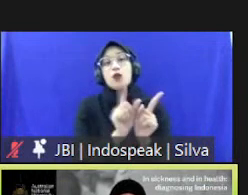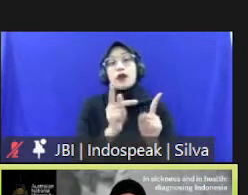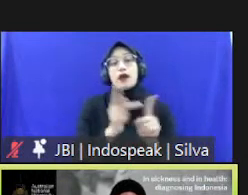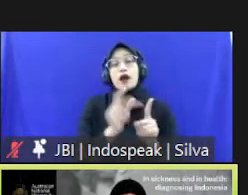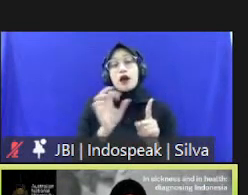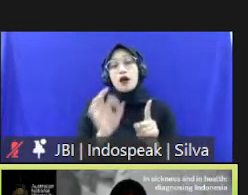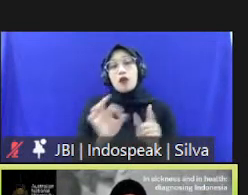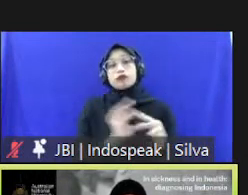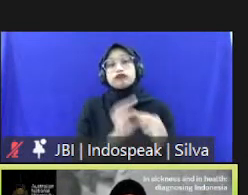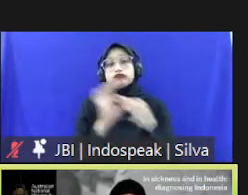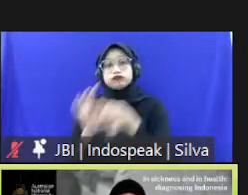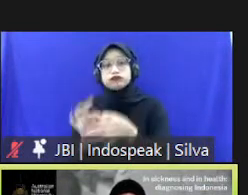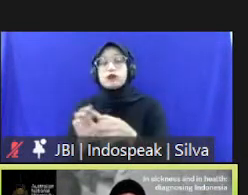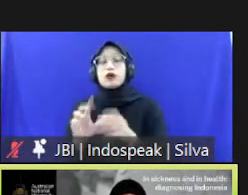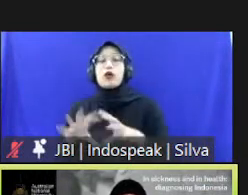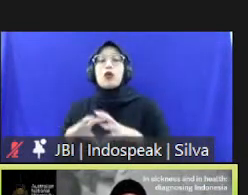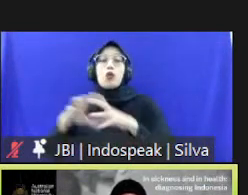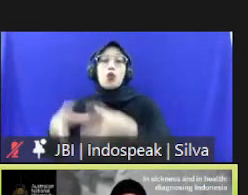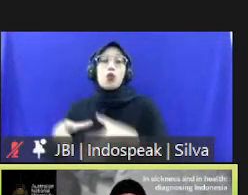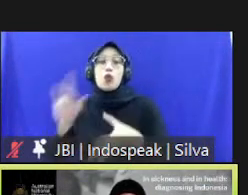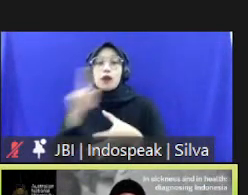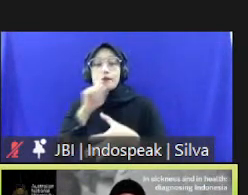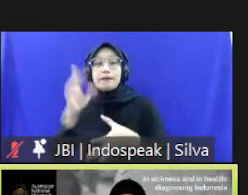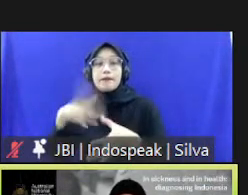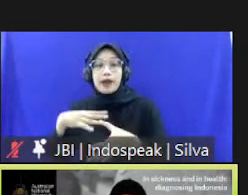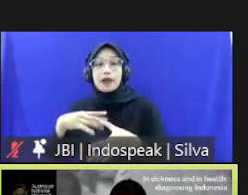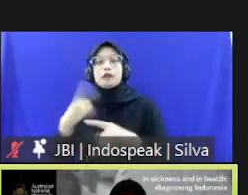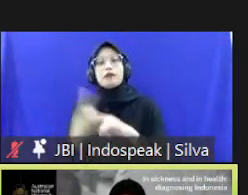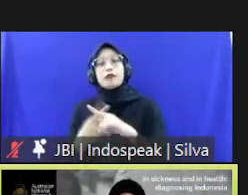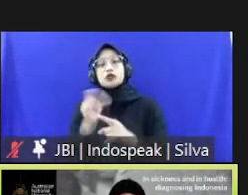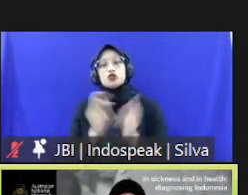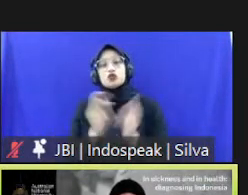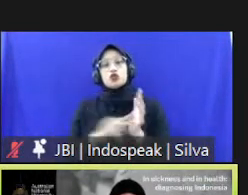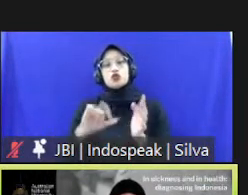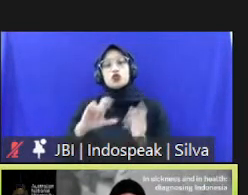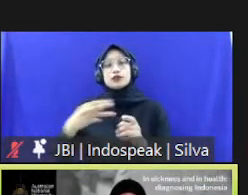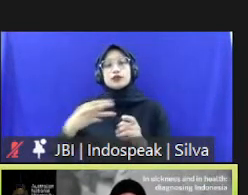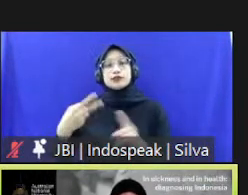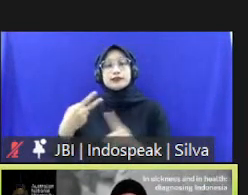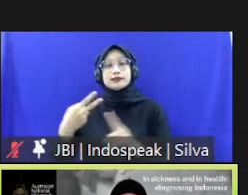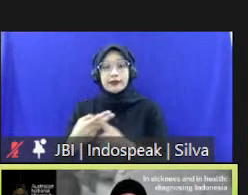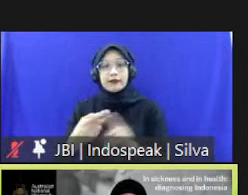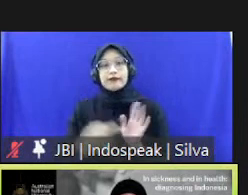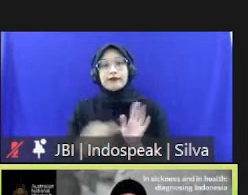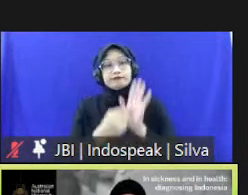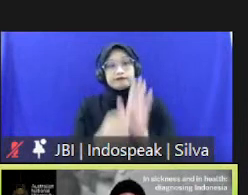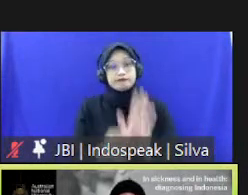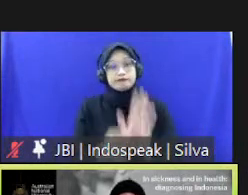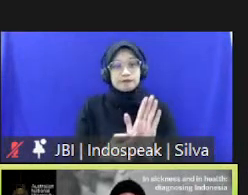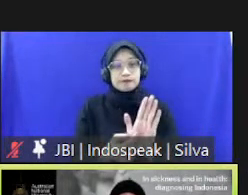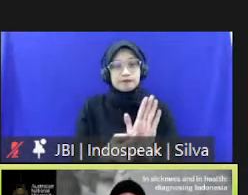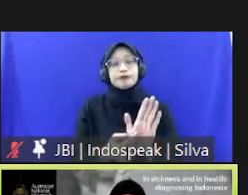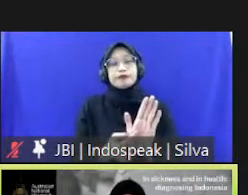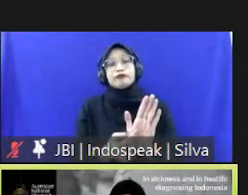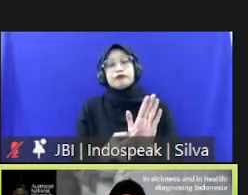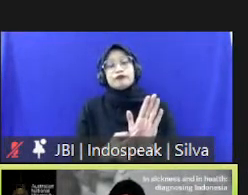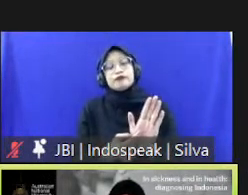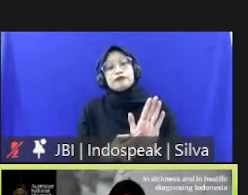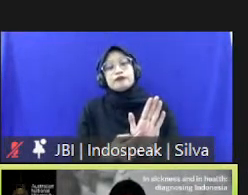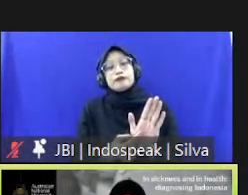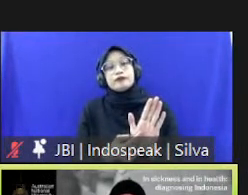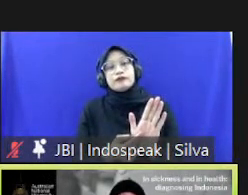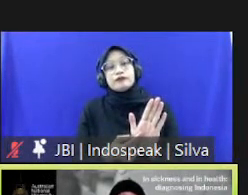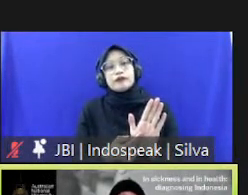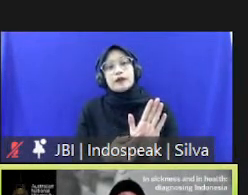the World Bank and UNICEF, presented this operational framework of how to deliver the